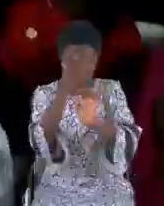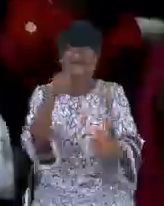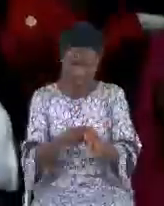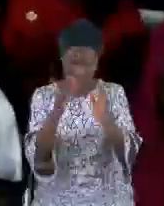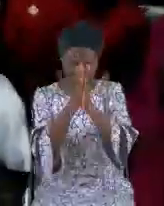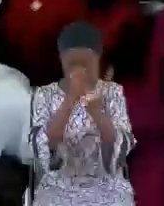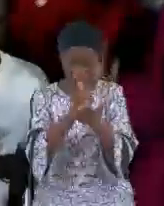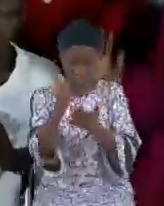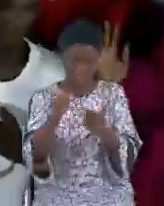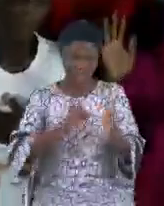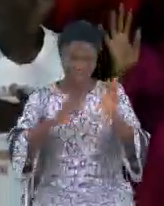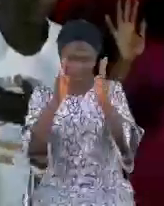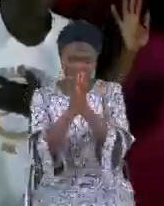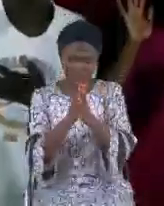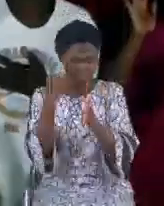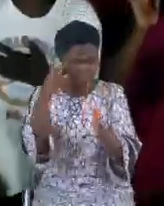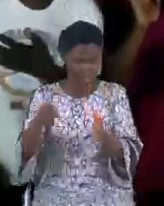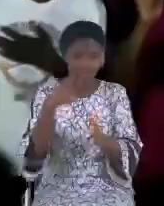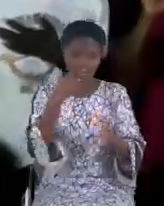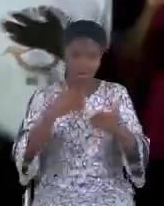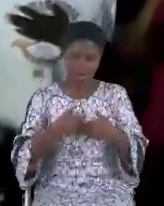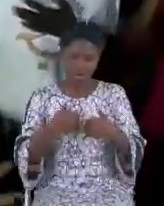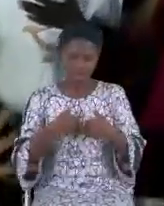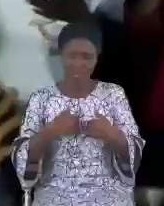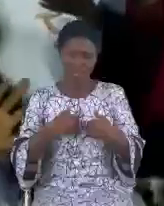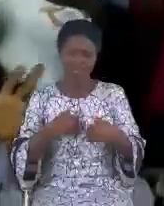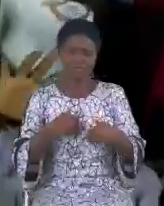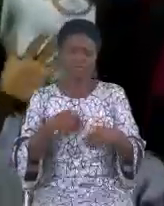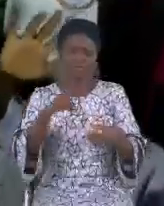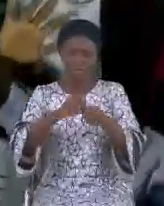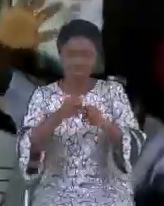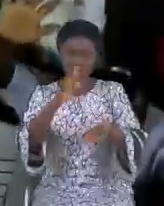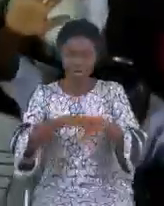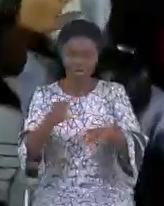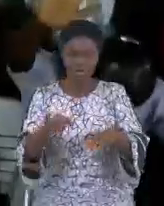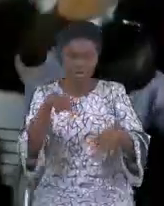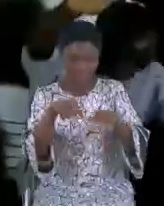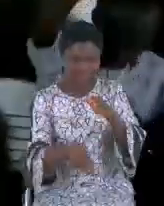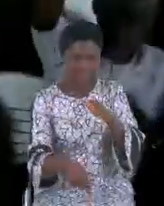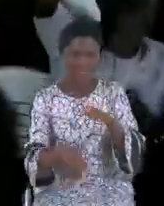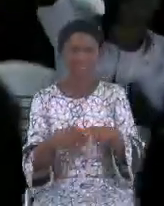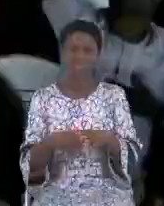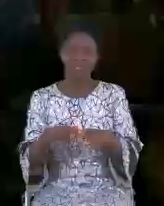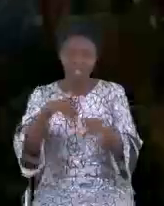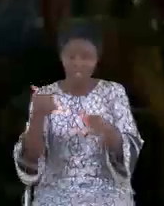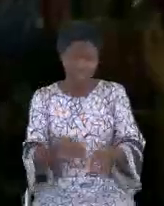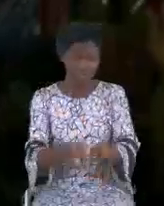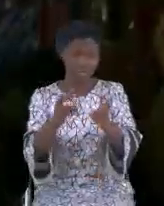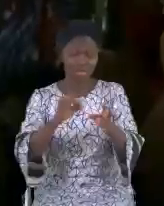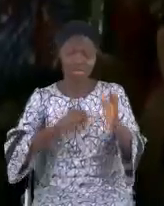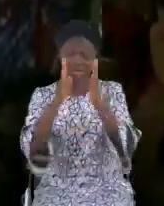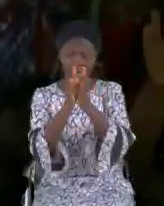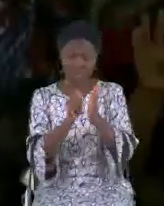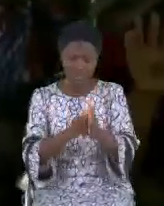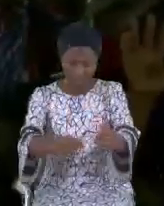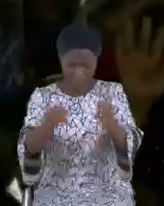I pray for those who have arthritis or those who are lame, paralyzed in any way. I pray power from heaven,